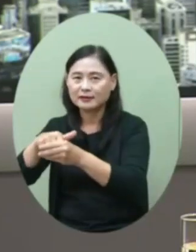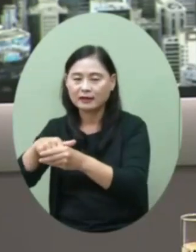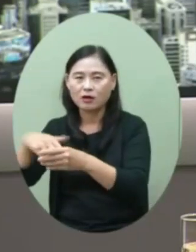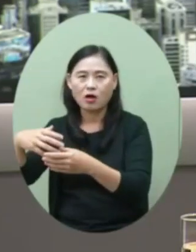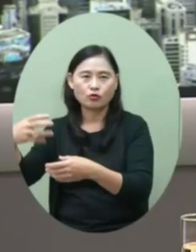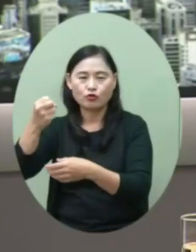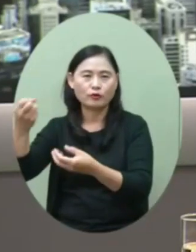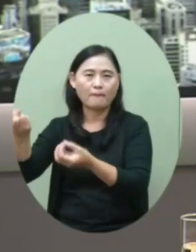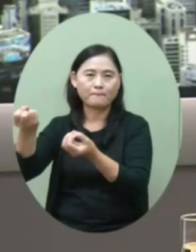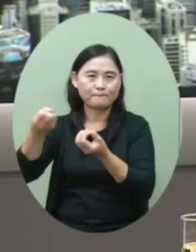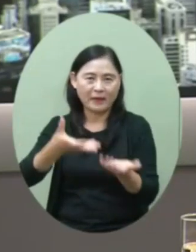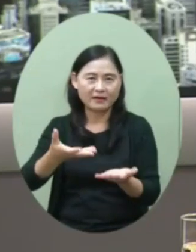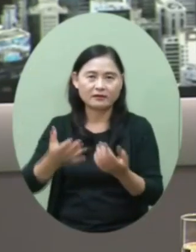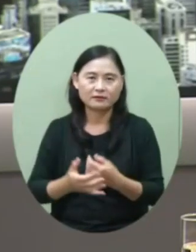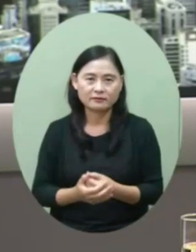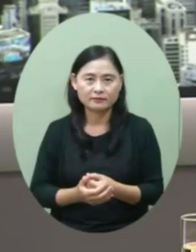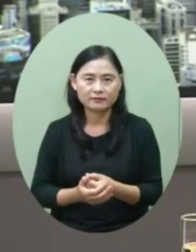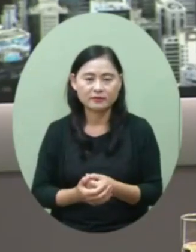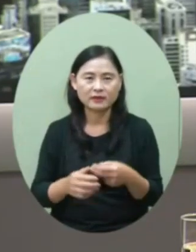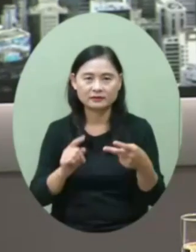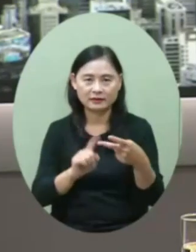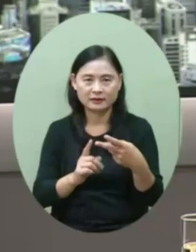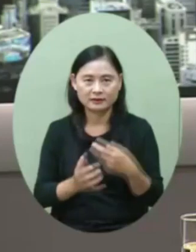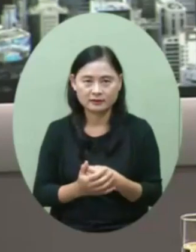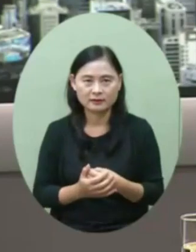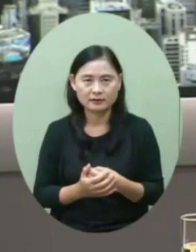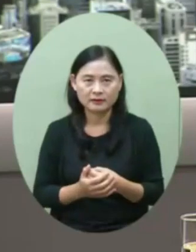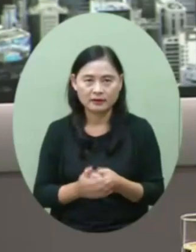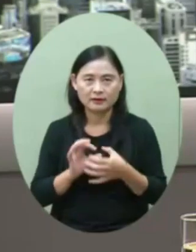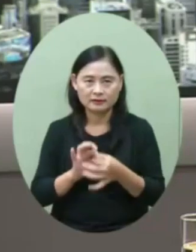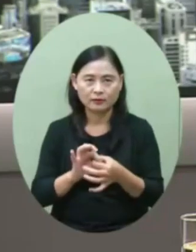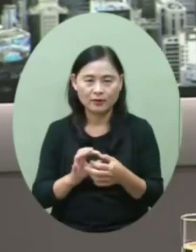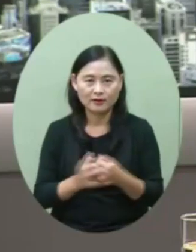to apply for approval from the chief executive.